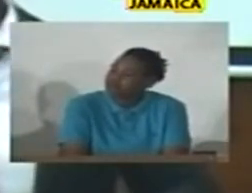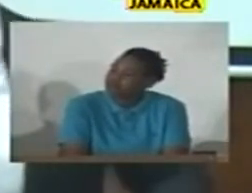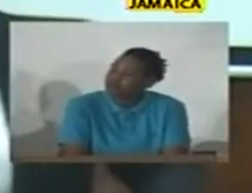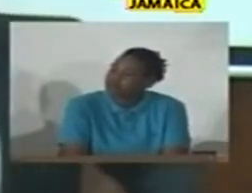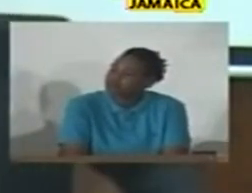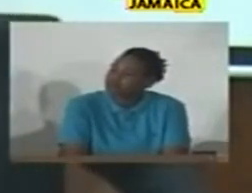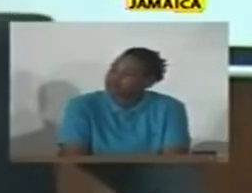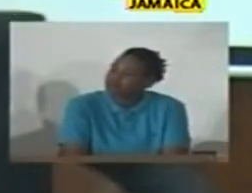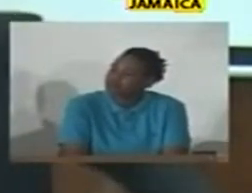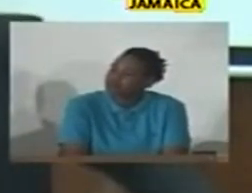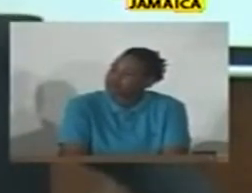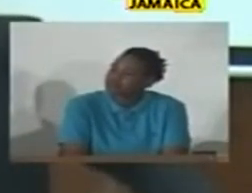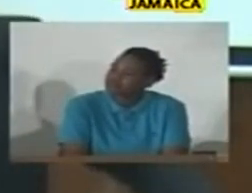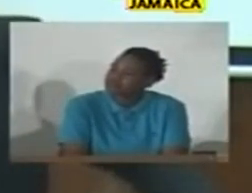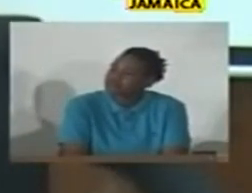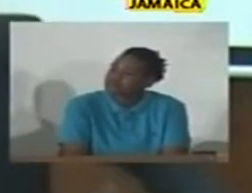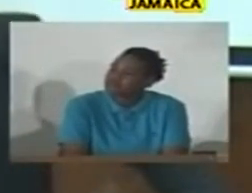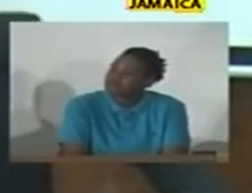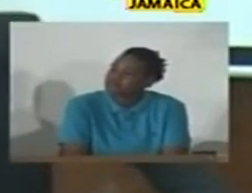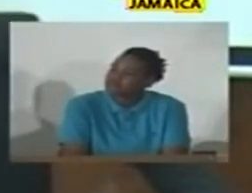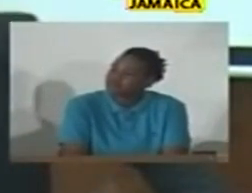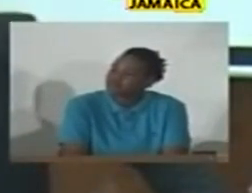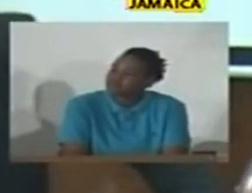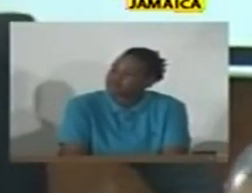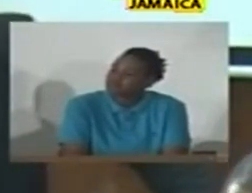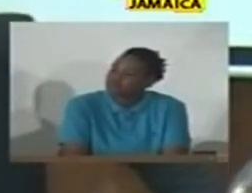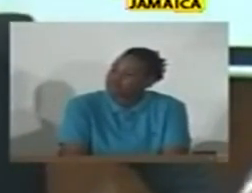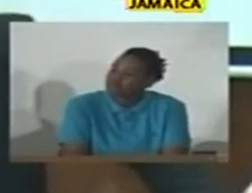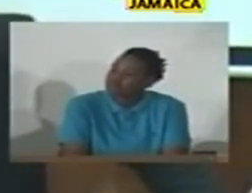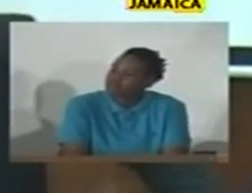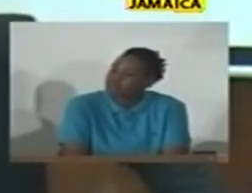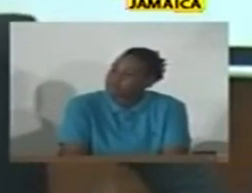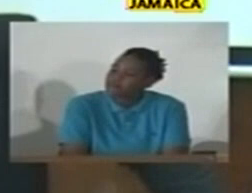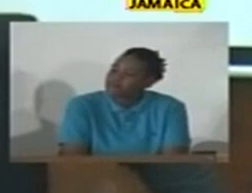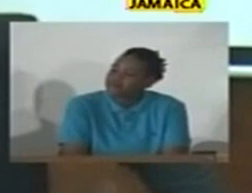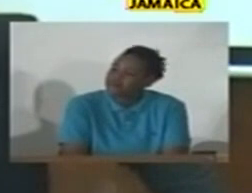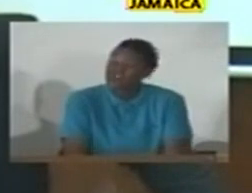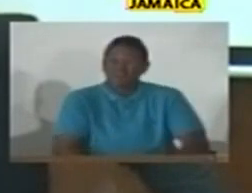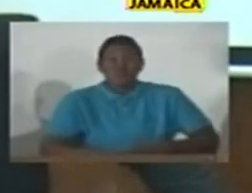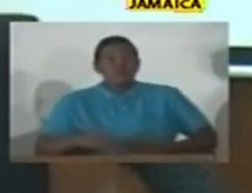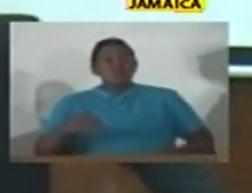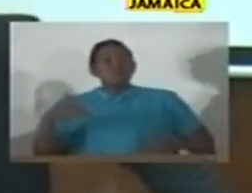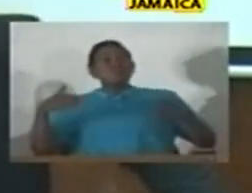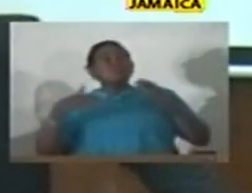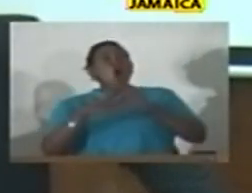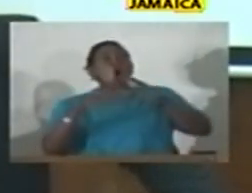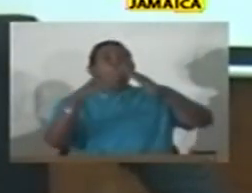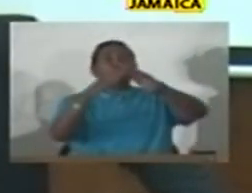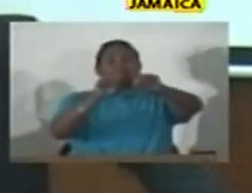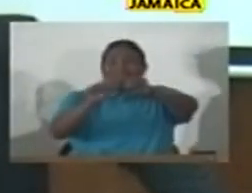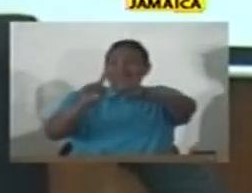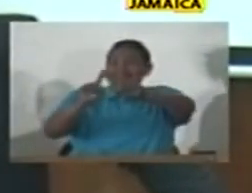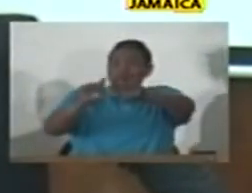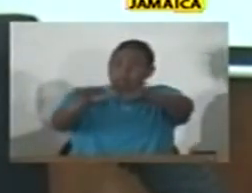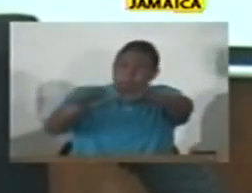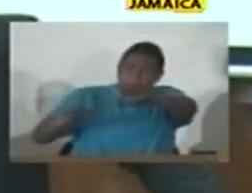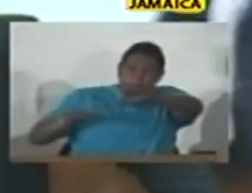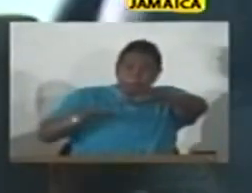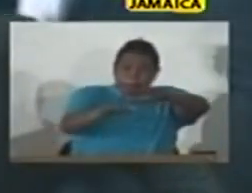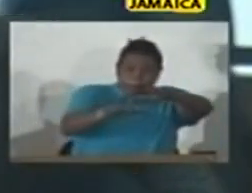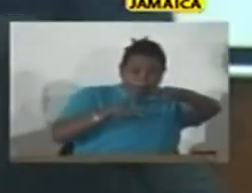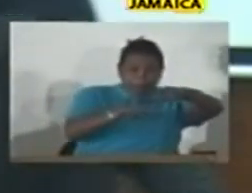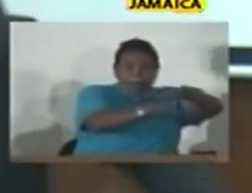Mr. Speaker, there are thousands of acres of government-owned lands that remain idle throughout the